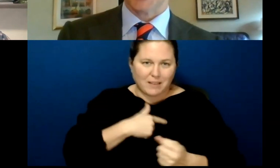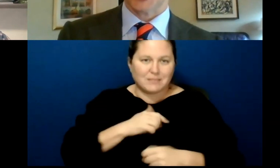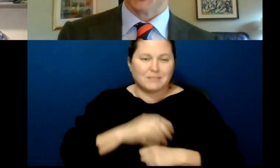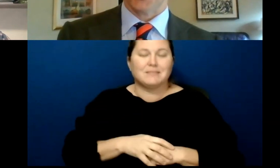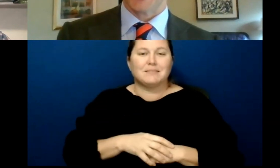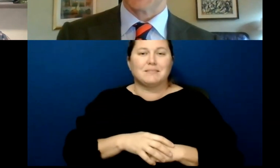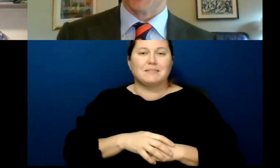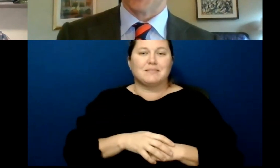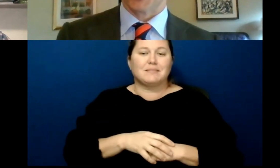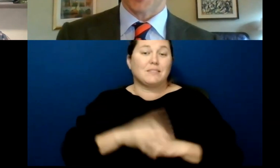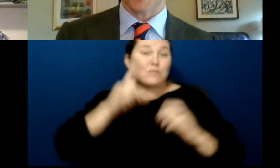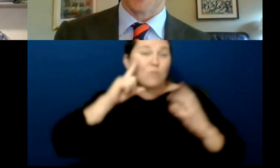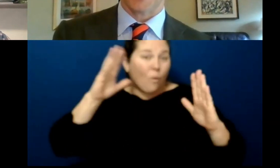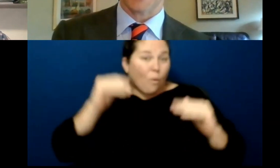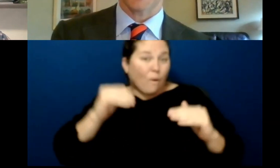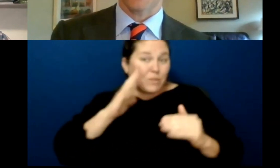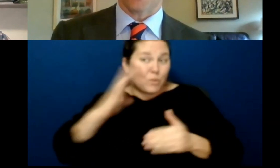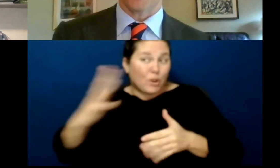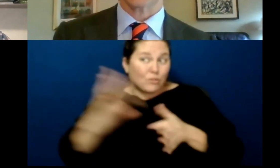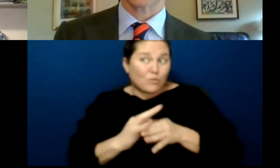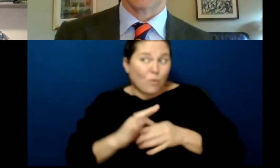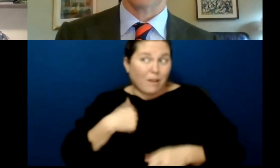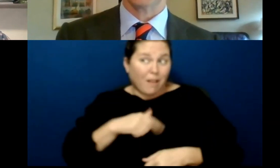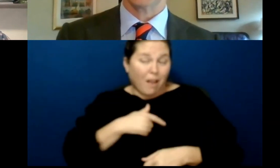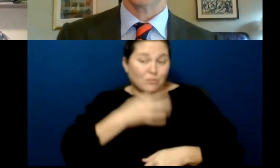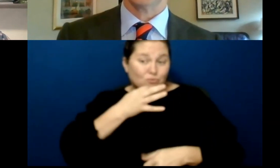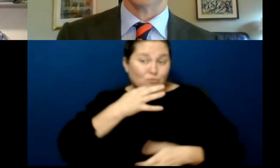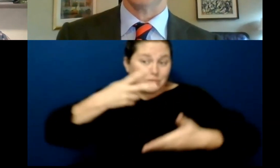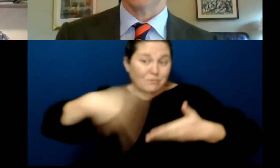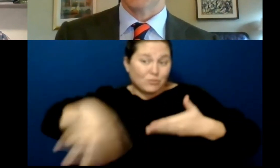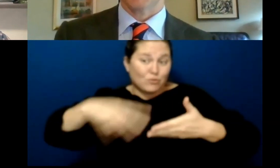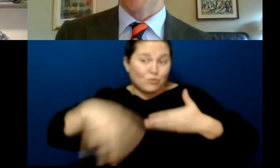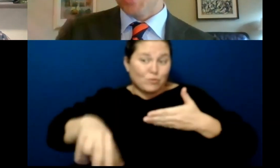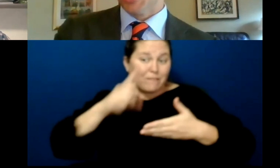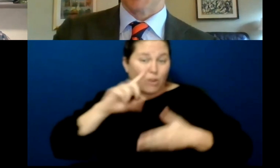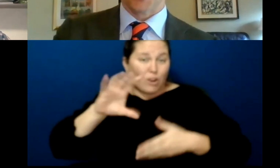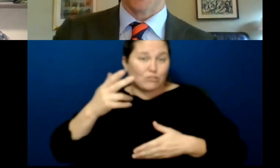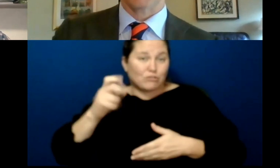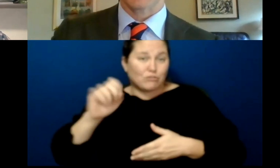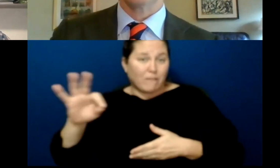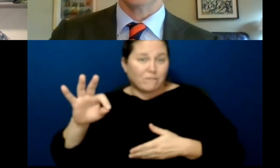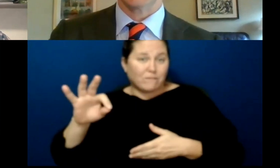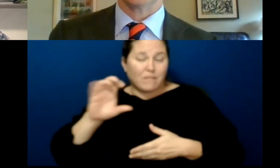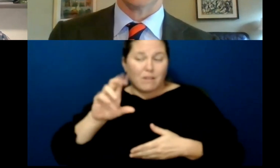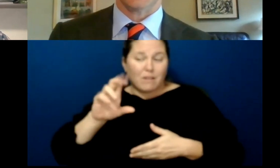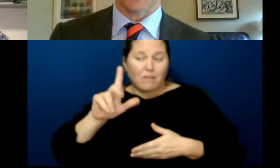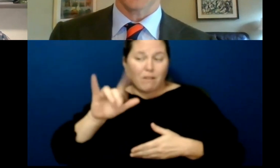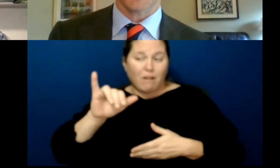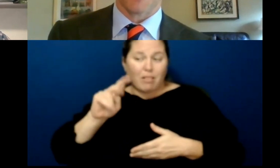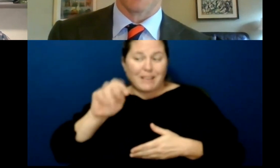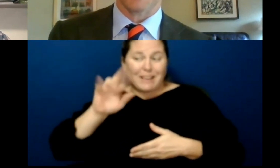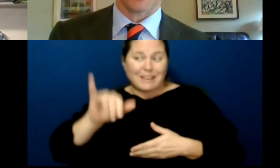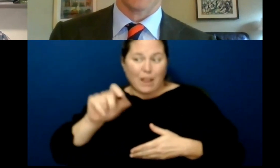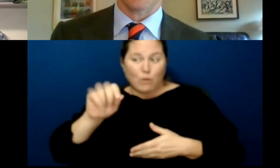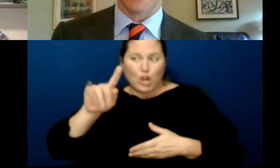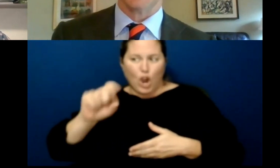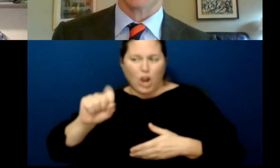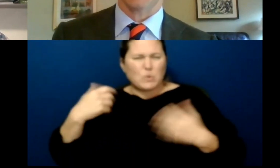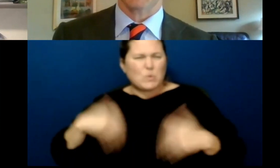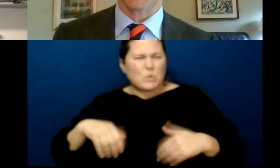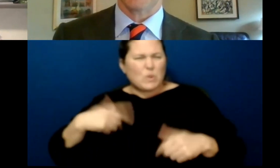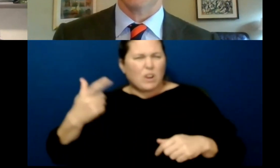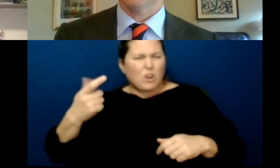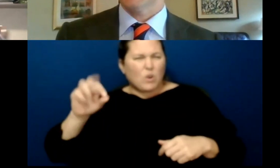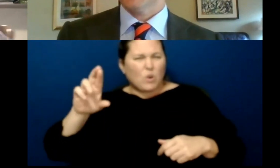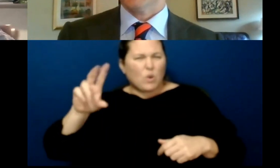you'll join us in 2 weeks for culinary arts conversation and dealing with Gordon Ramsay as he yelled at our